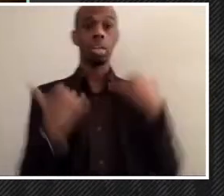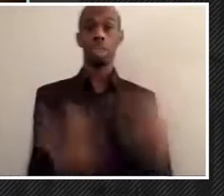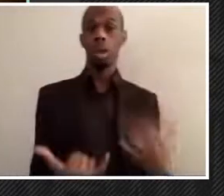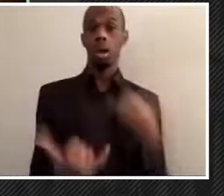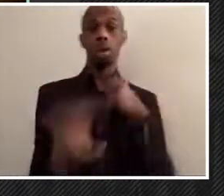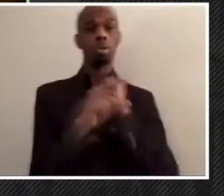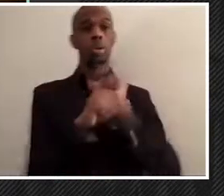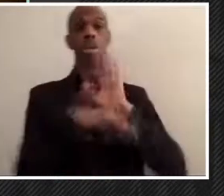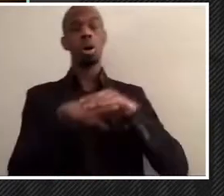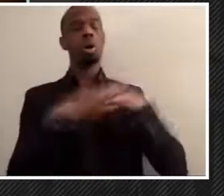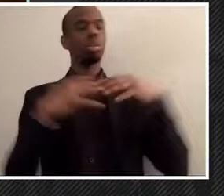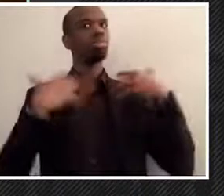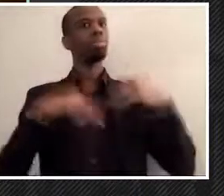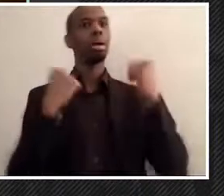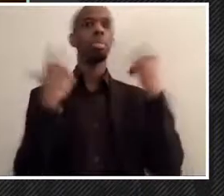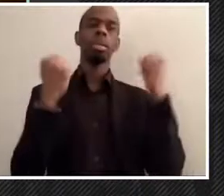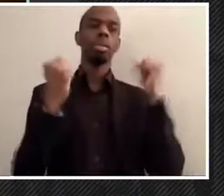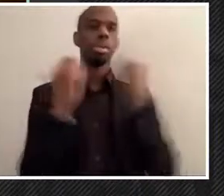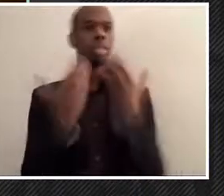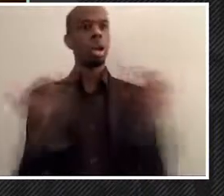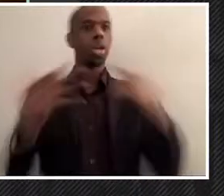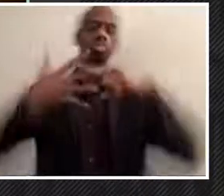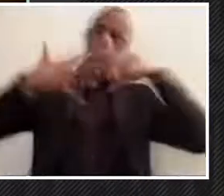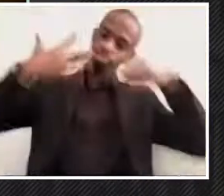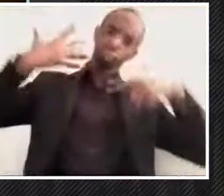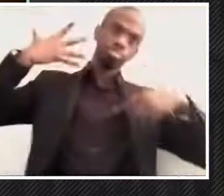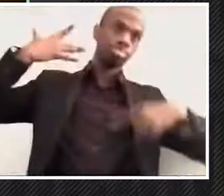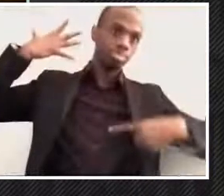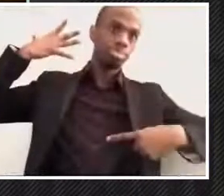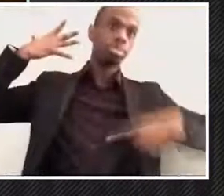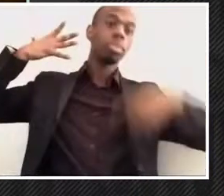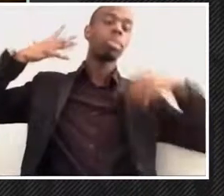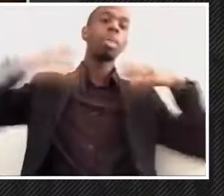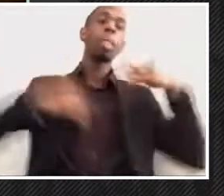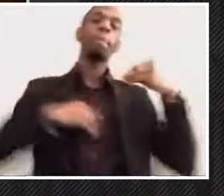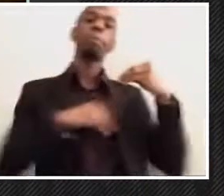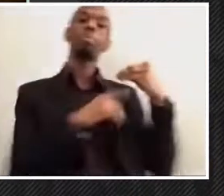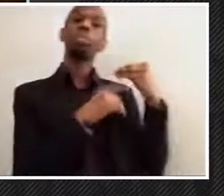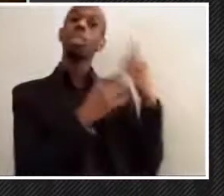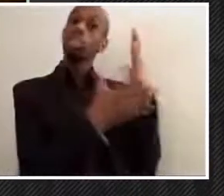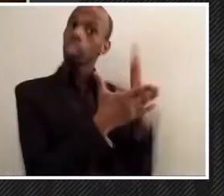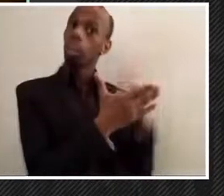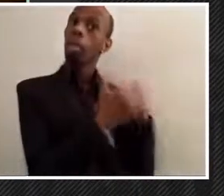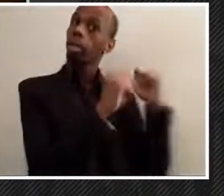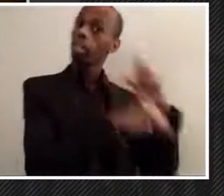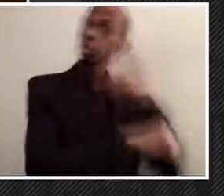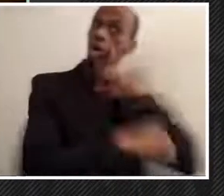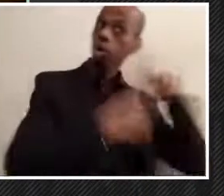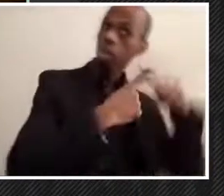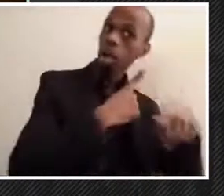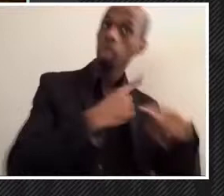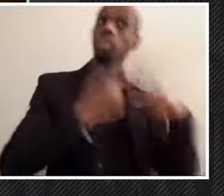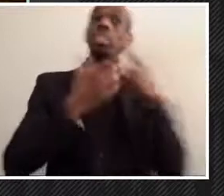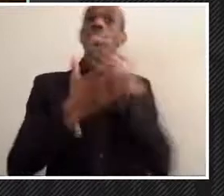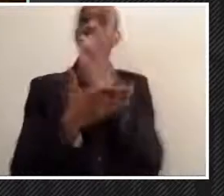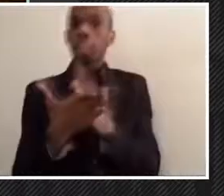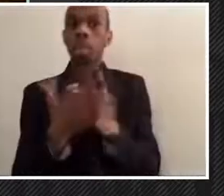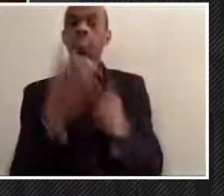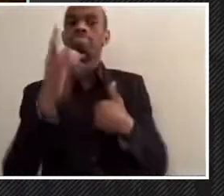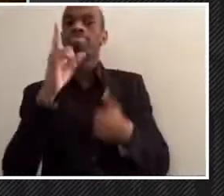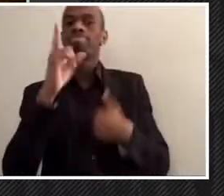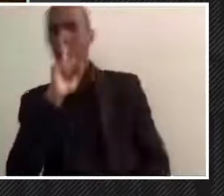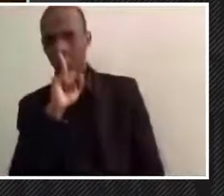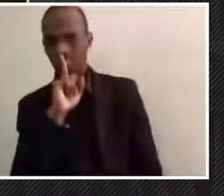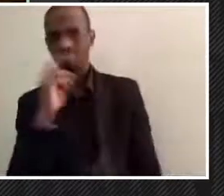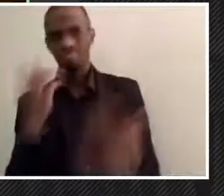stuff, some things that are able to talk about and some things we're not. But the